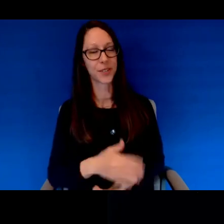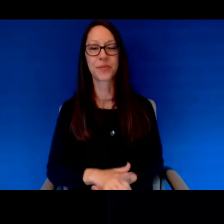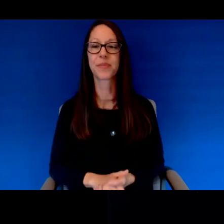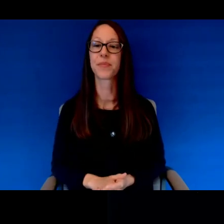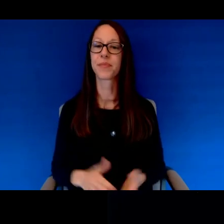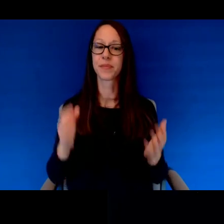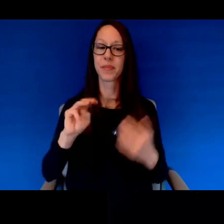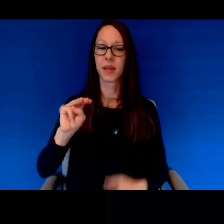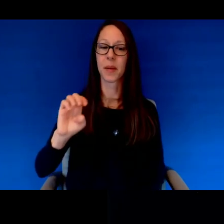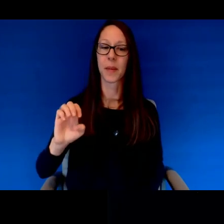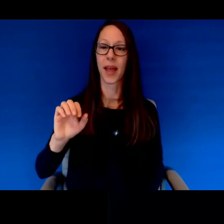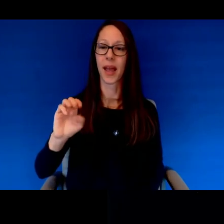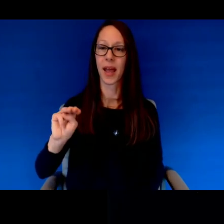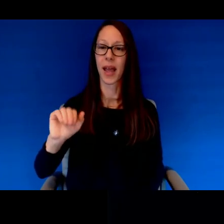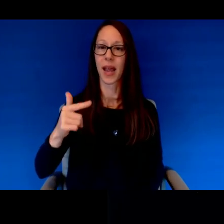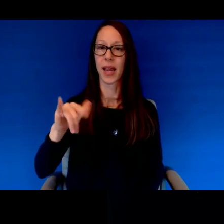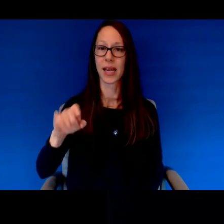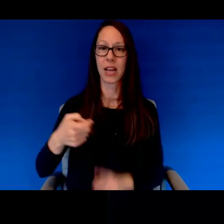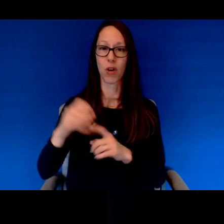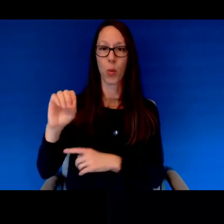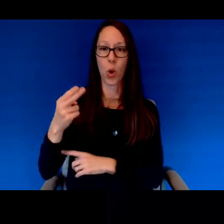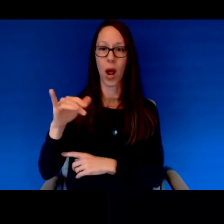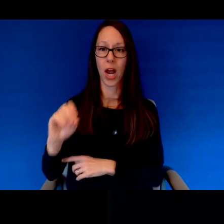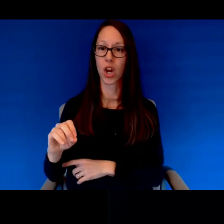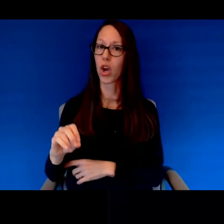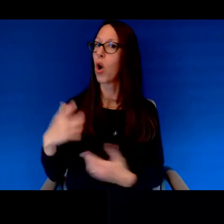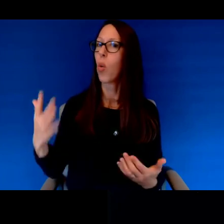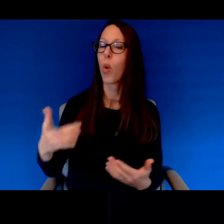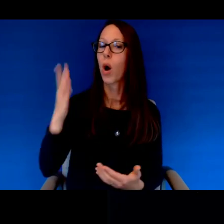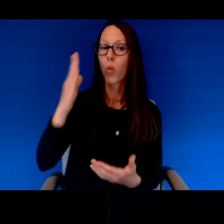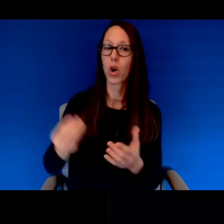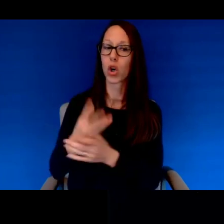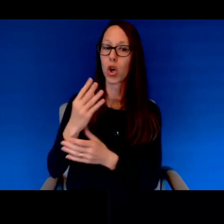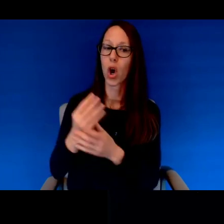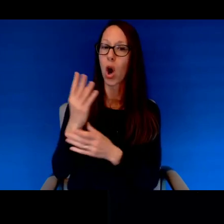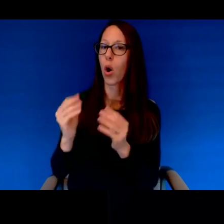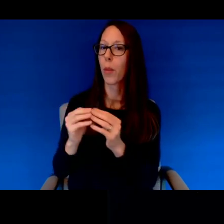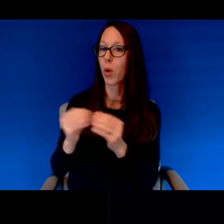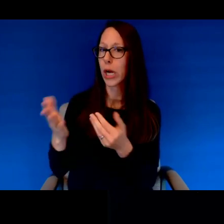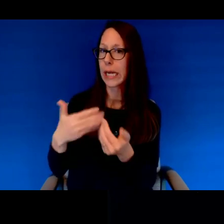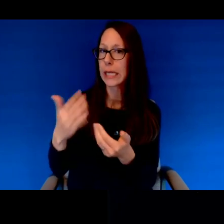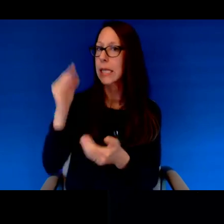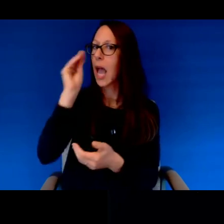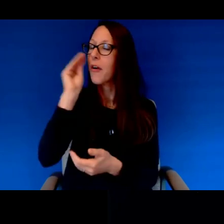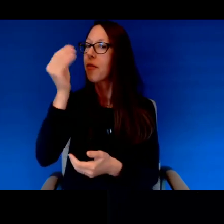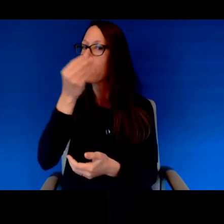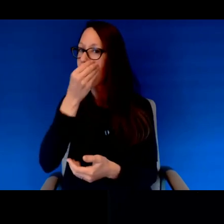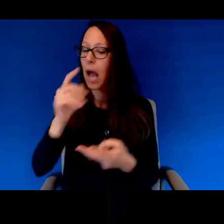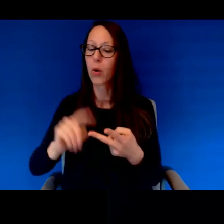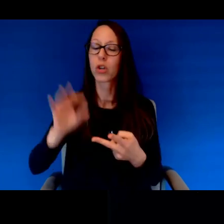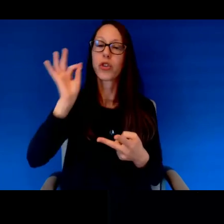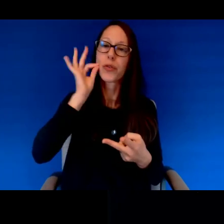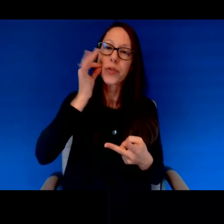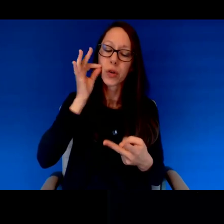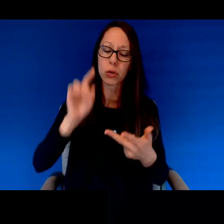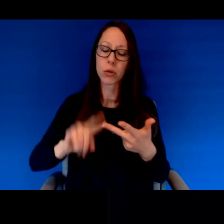from Maggie from Ohio. Which do you think will grow easier on the moon? Flowers, fruits, or vegetables?